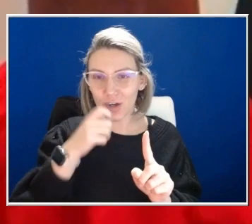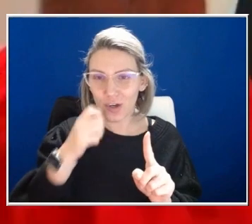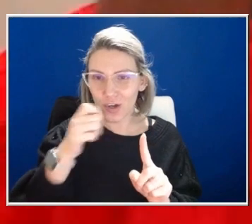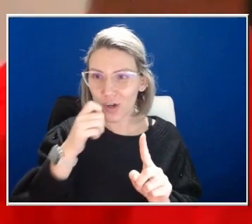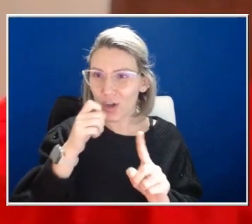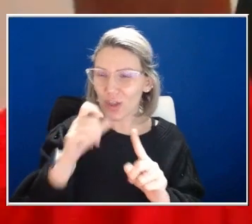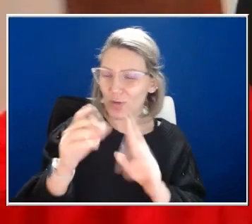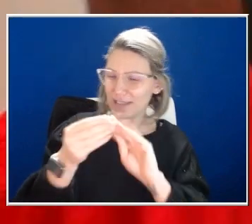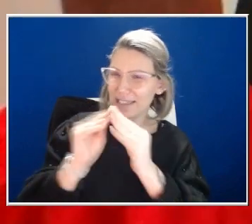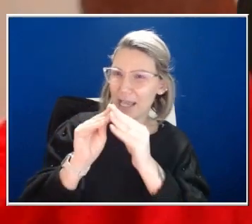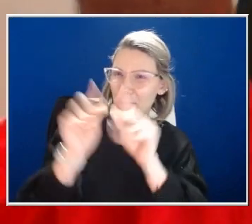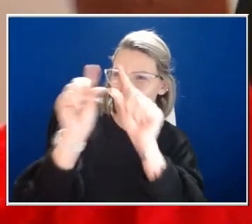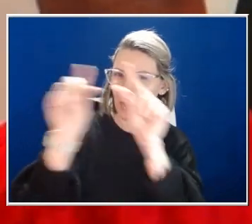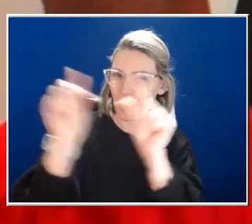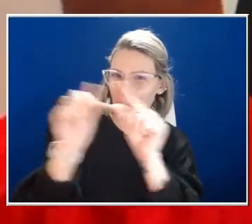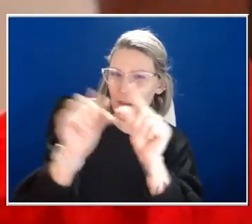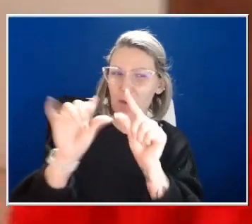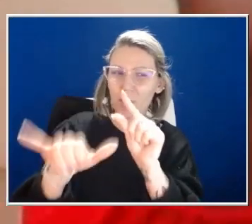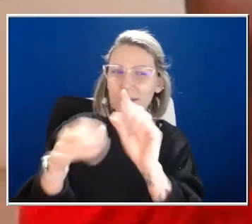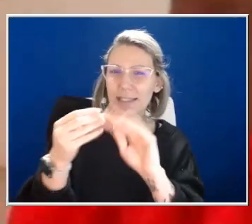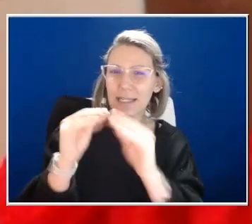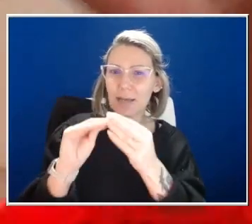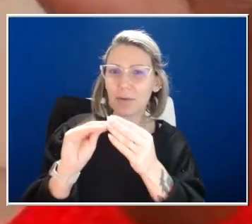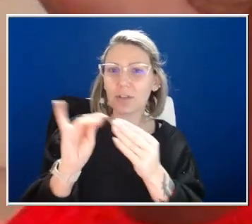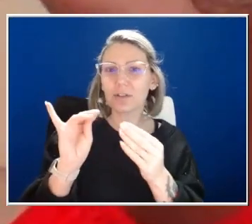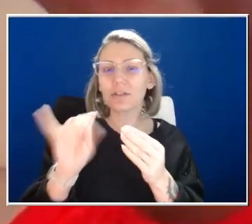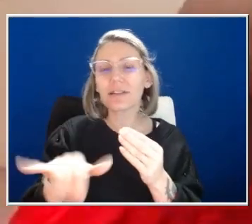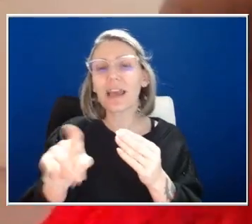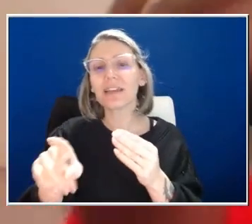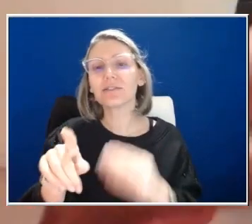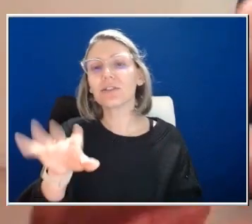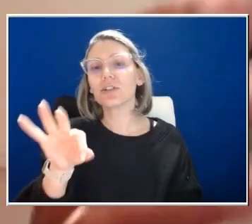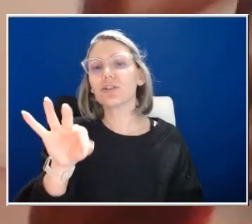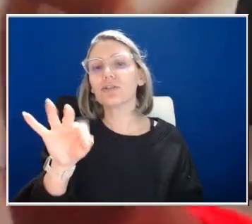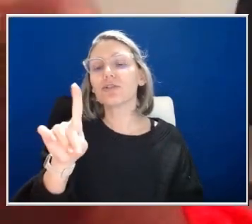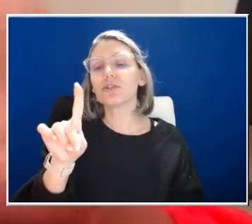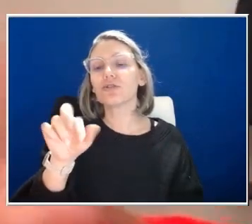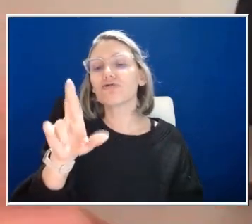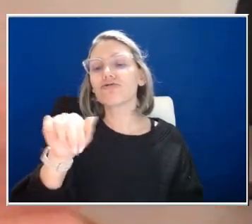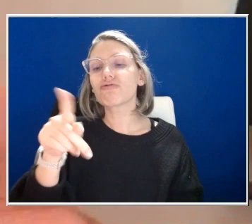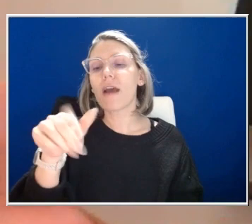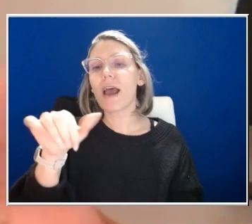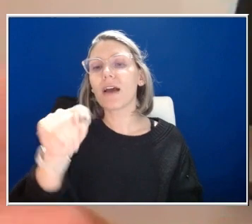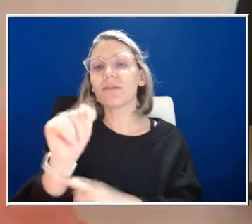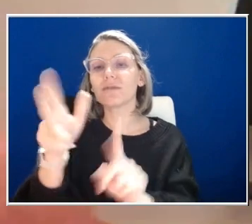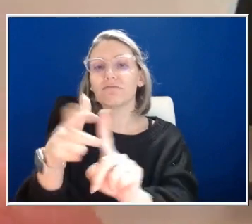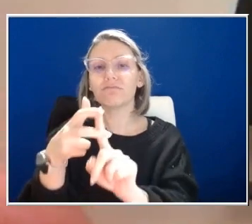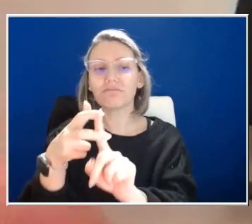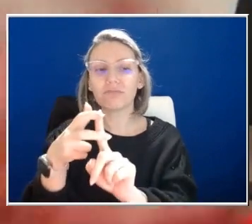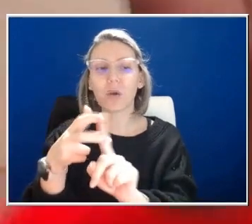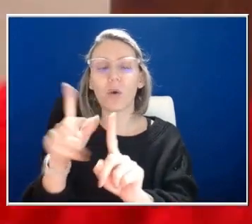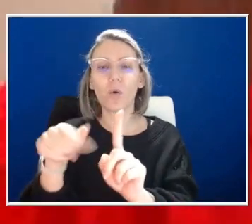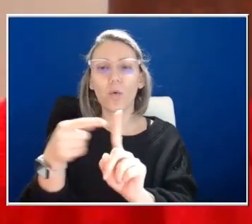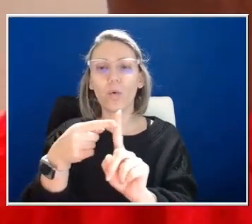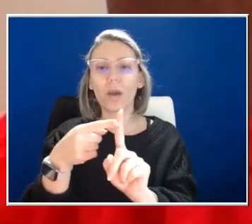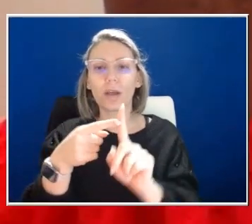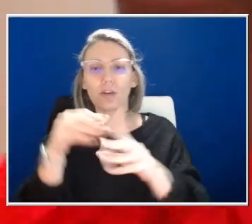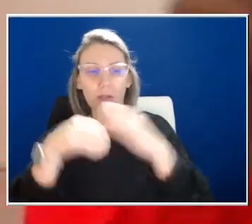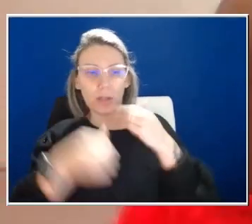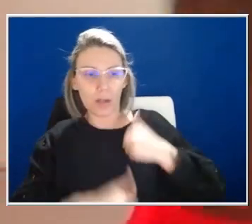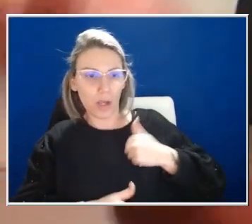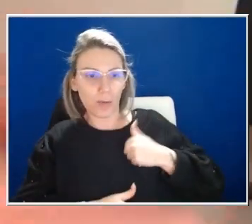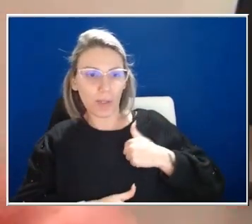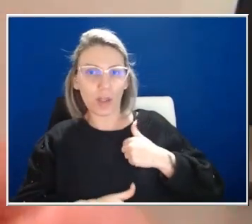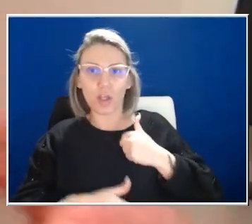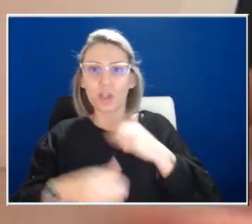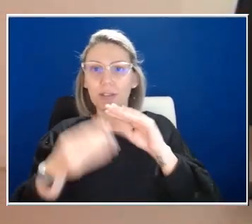screen. And I asked my mother, what is that number? She said, that's the draft. When people have to go to the Army, there's a little number up